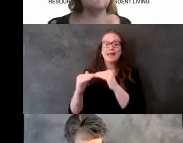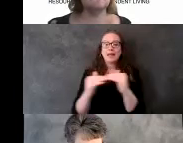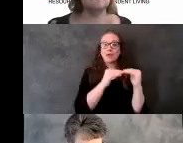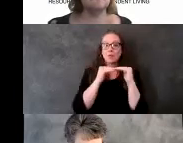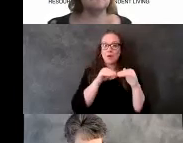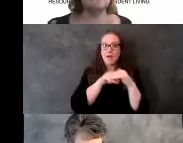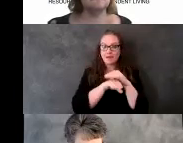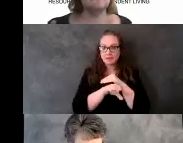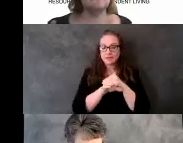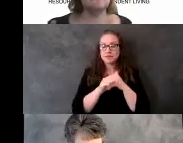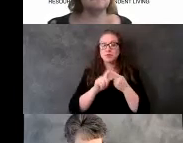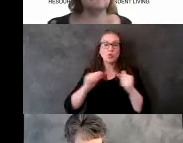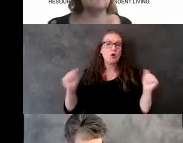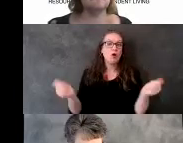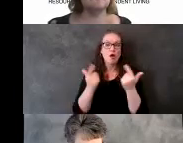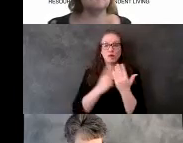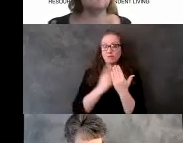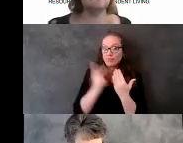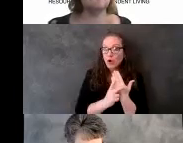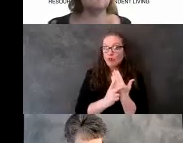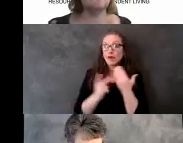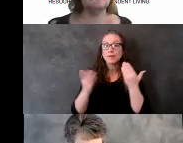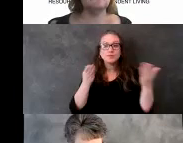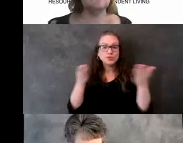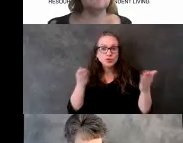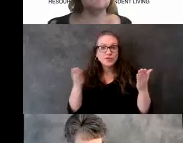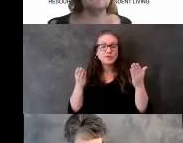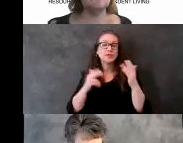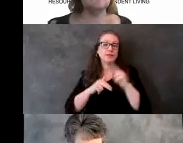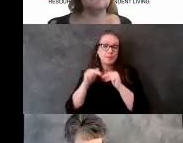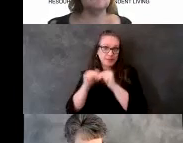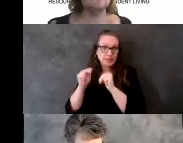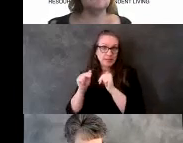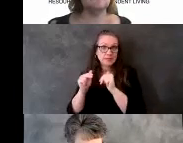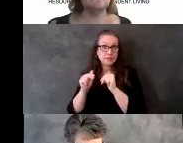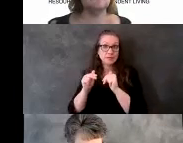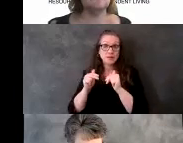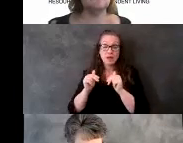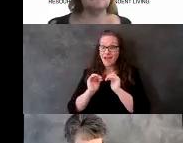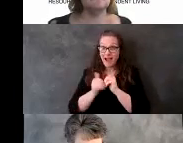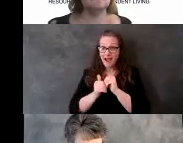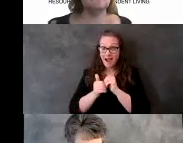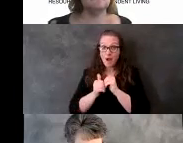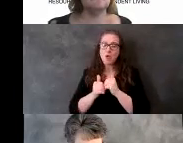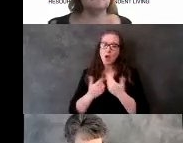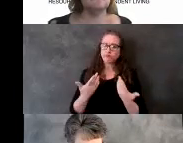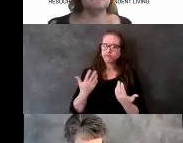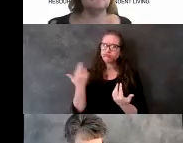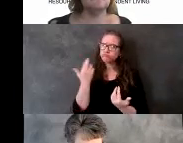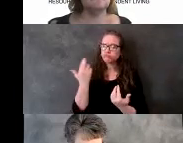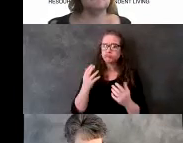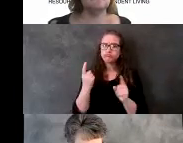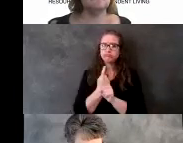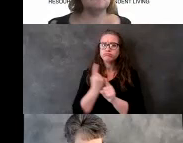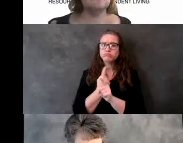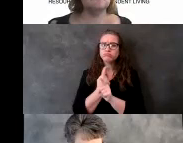programs, services, and facilities. And often that is done through reasonable modification of our policies,